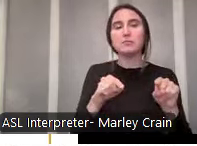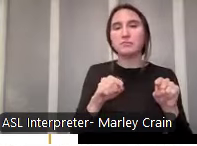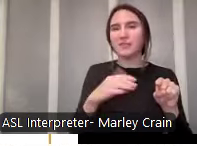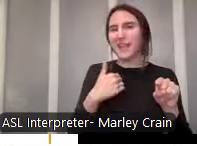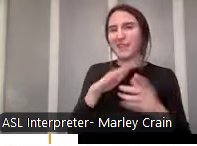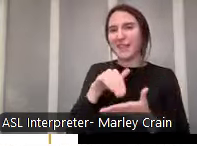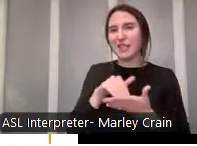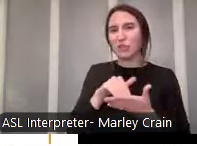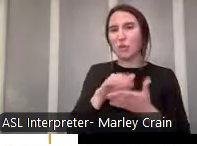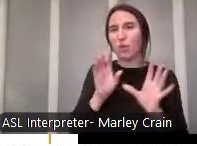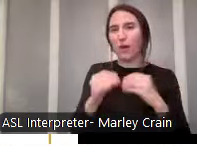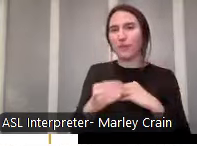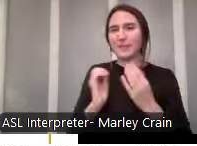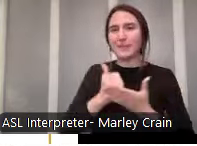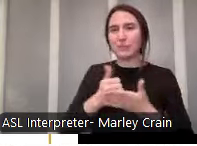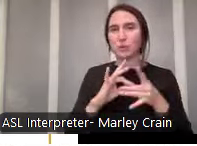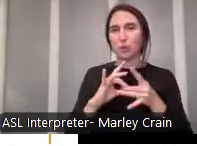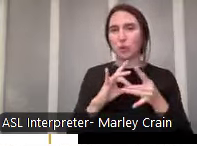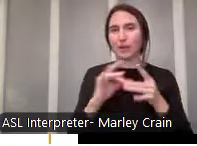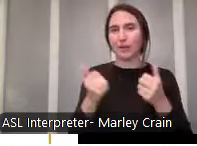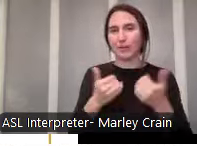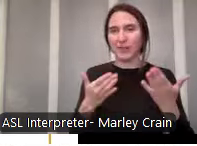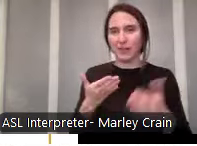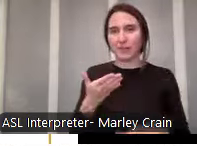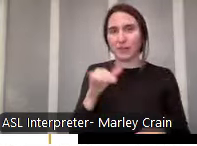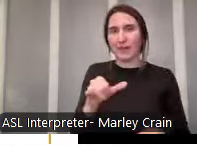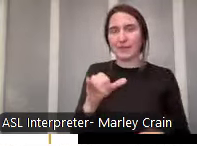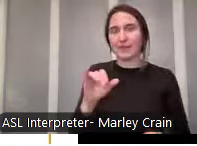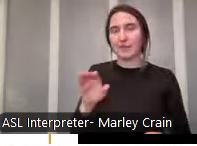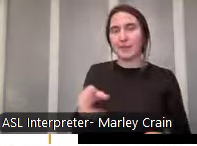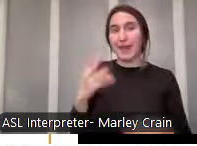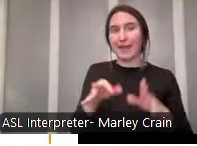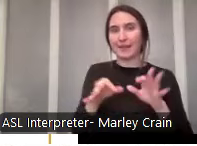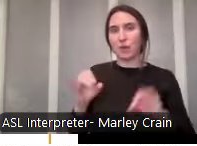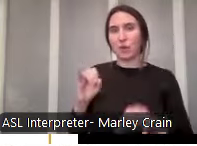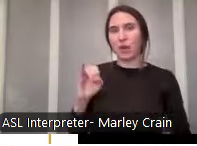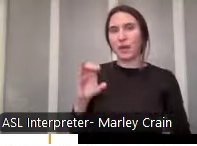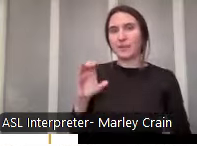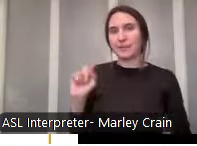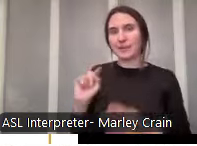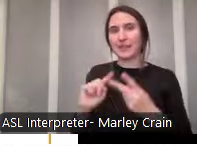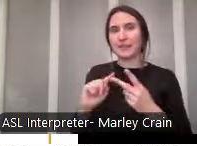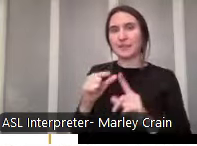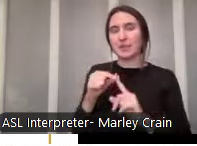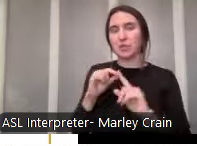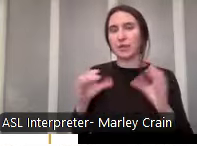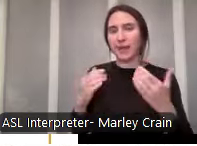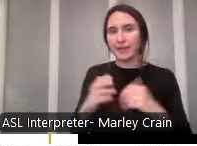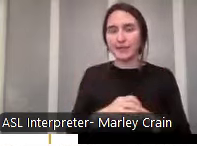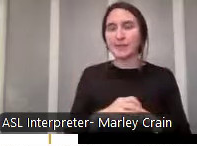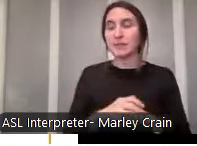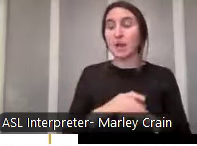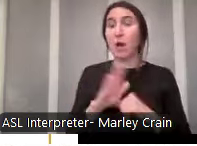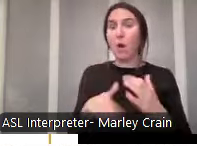that helps coordinate them. That's actually the one thing with all of these schools, is that there's it's not done through